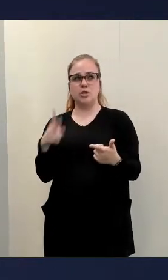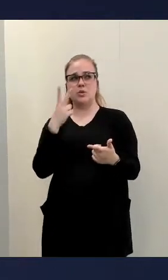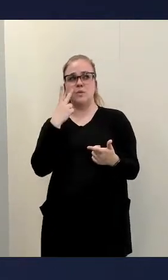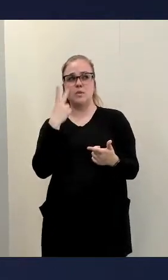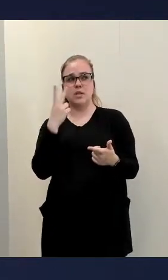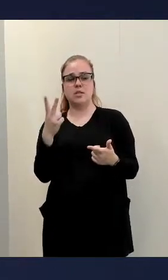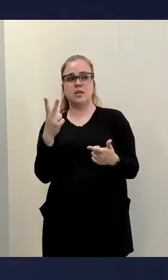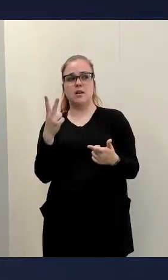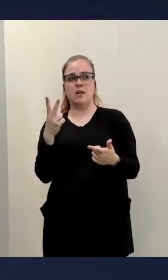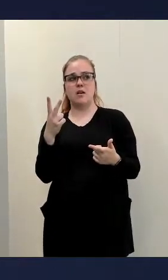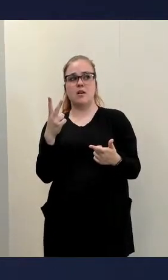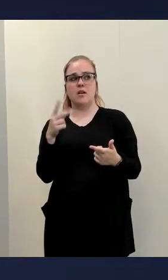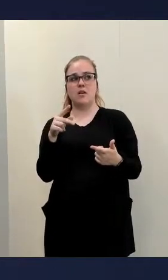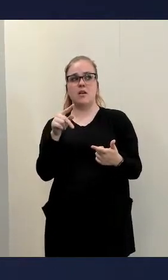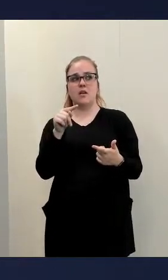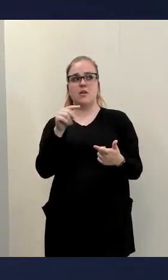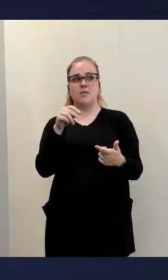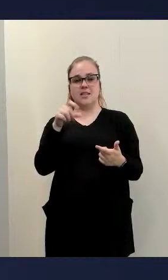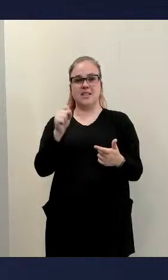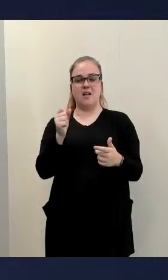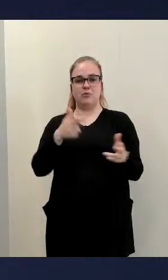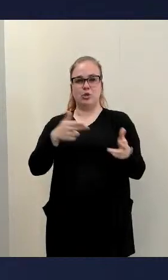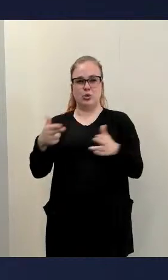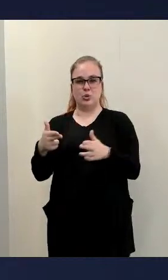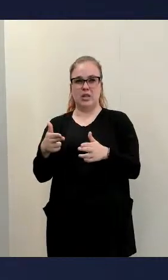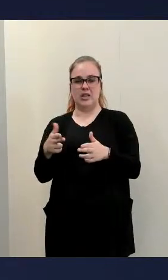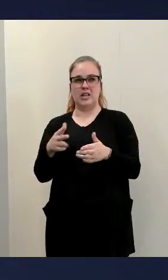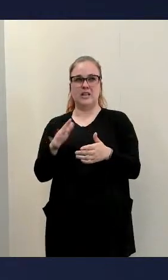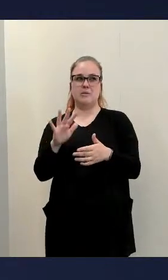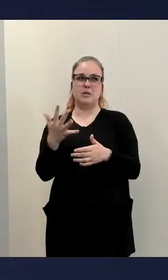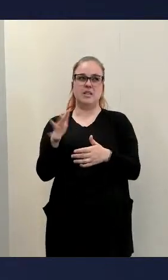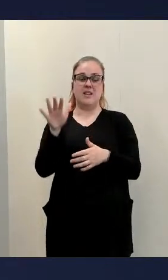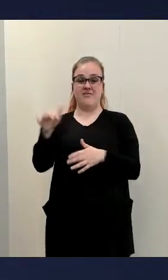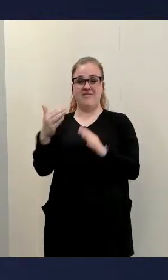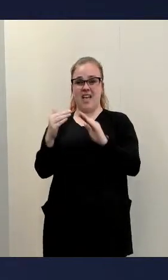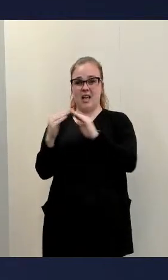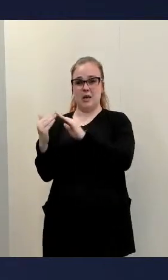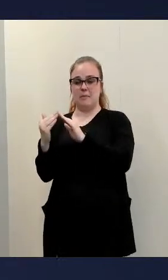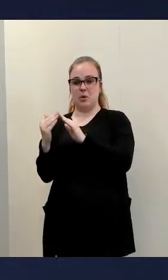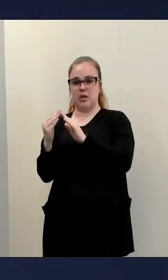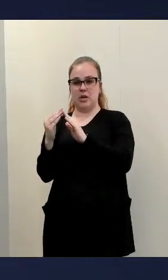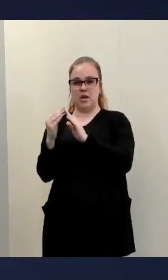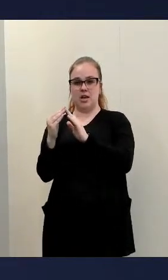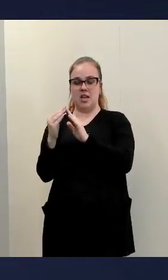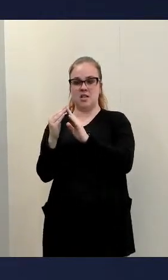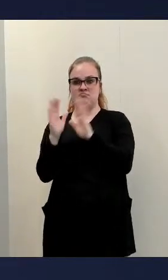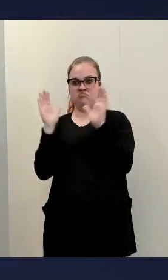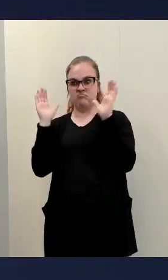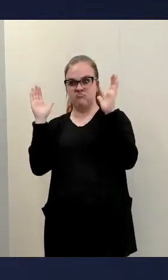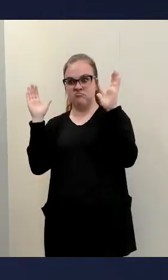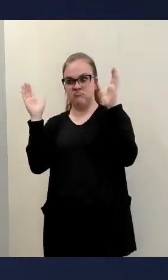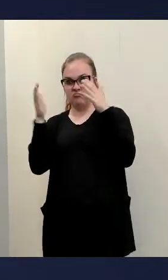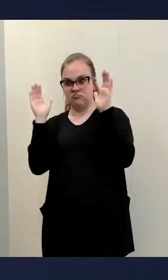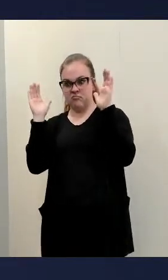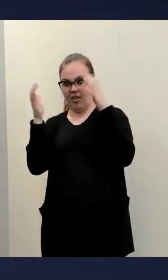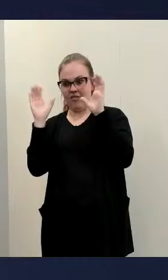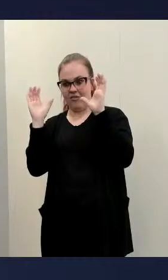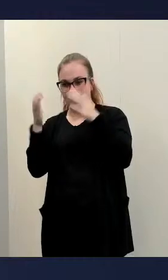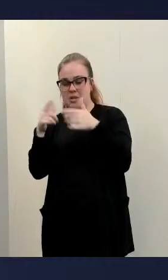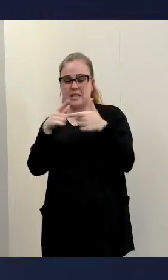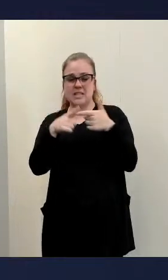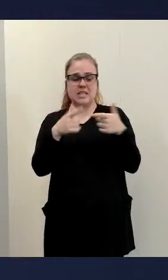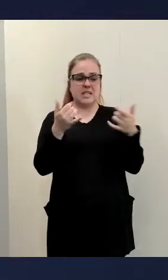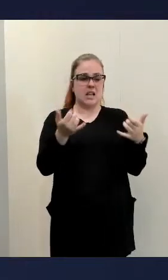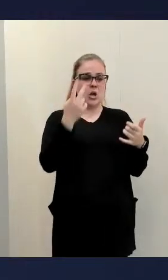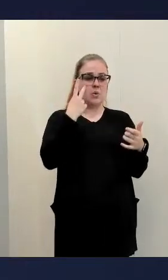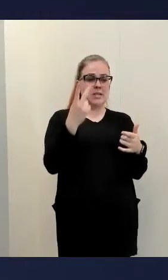the Tops mass shooting, which kind of put that community under a microscope a little bit. And when we look at some of the data here, we do